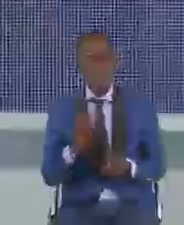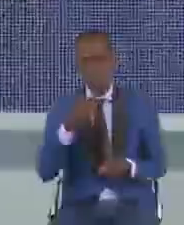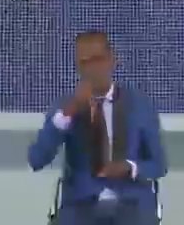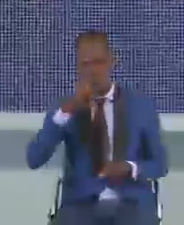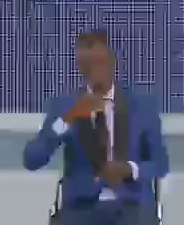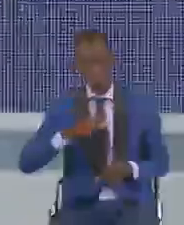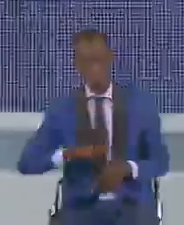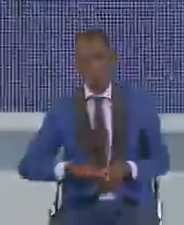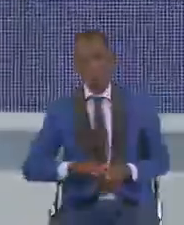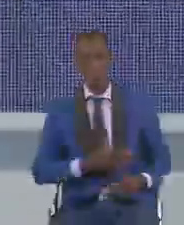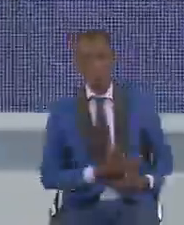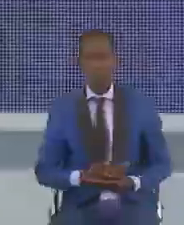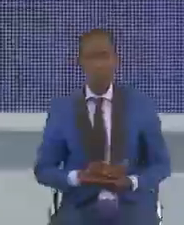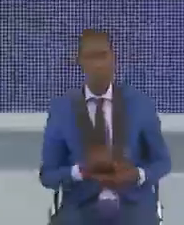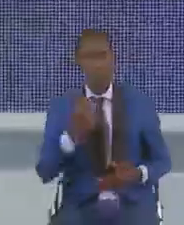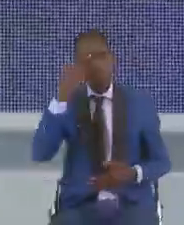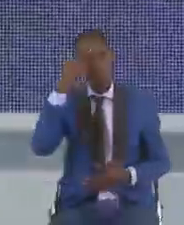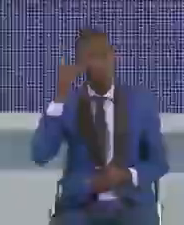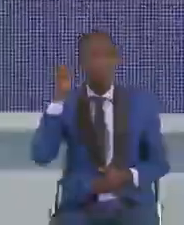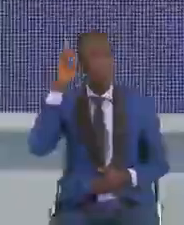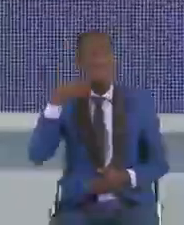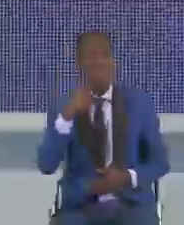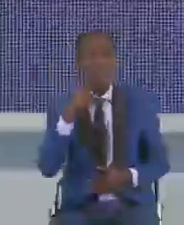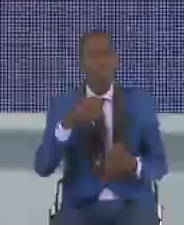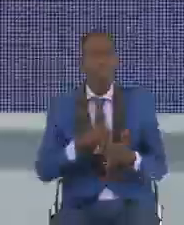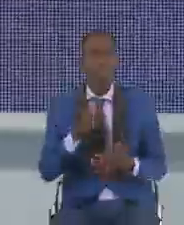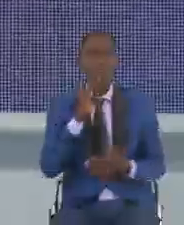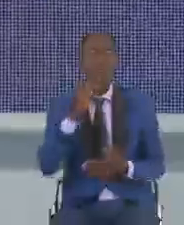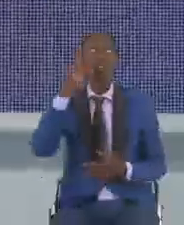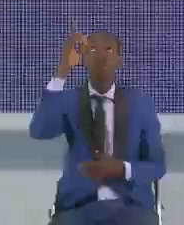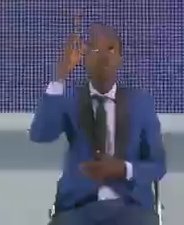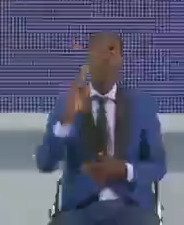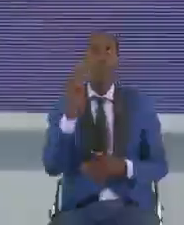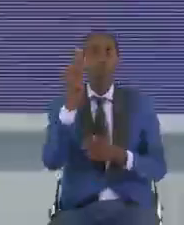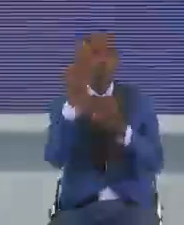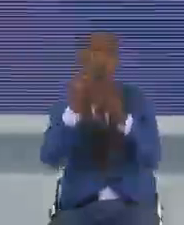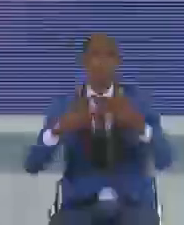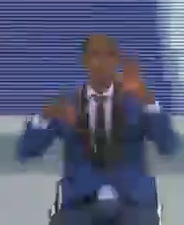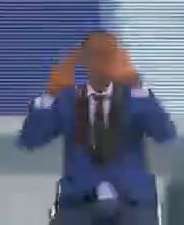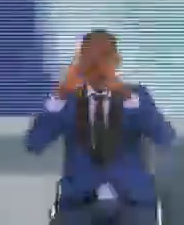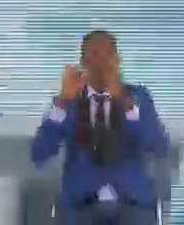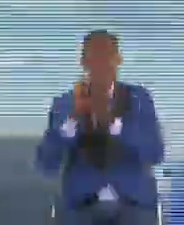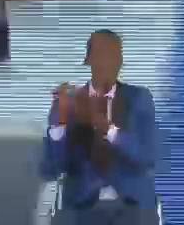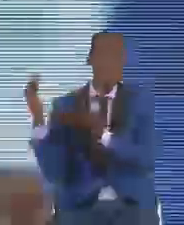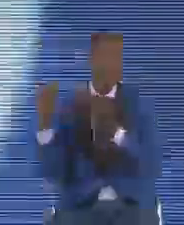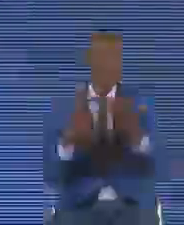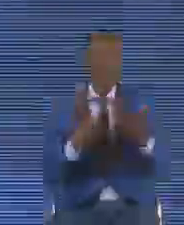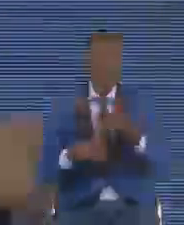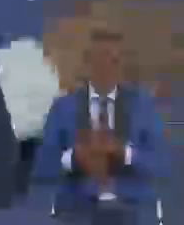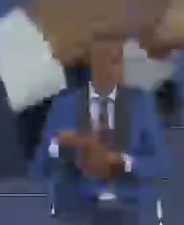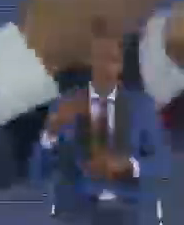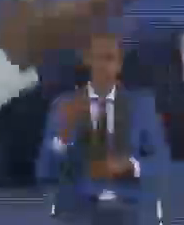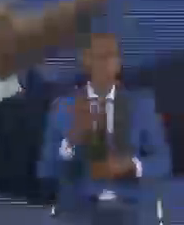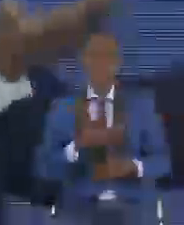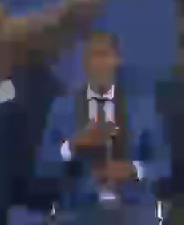born, because he said, it's the God of heaven that brought me out of my mother's